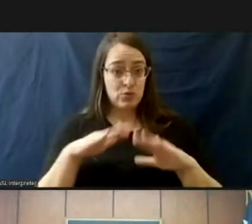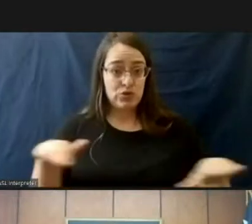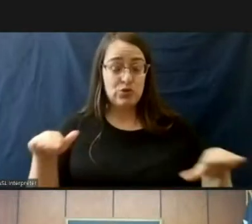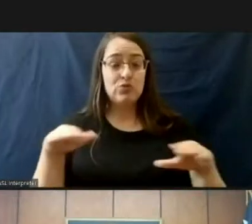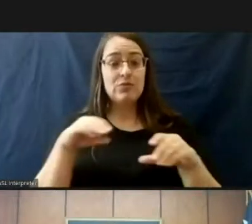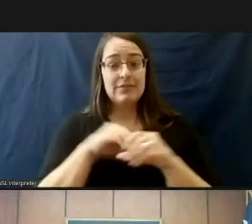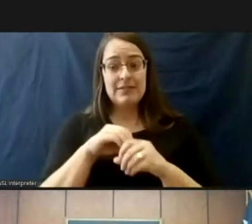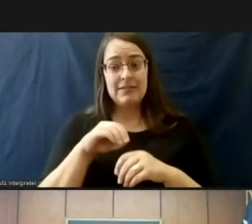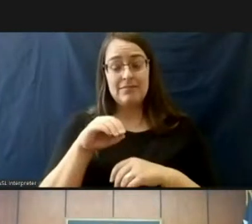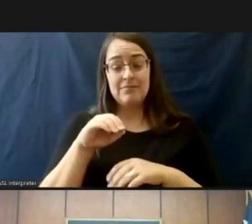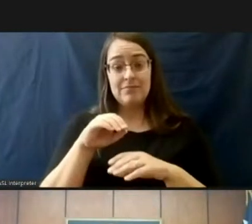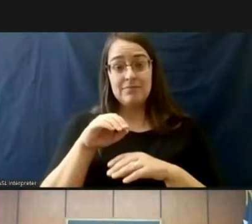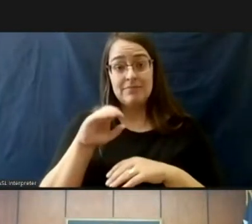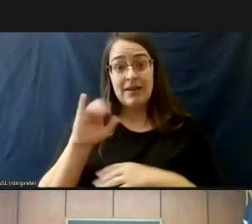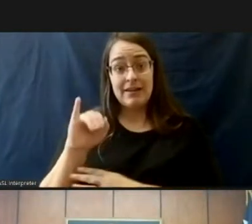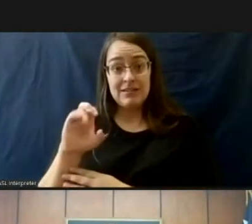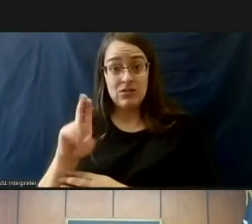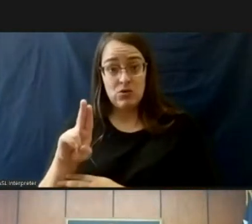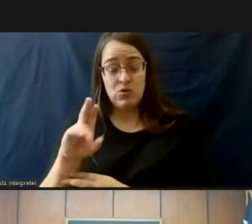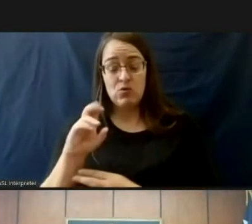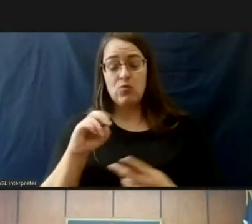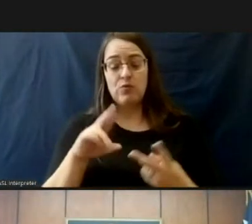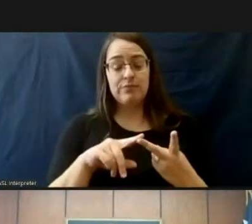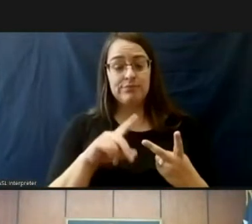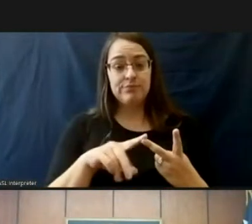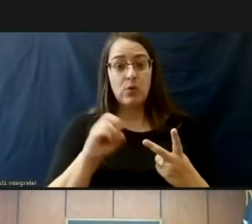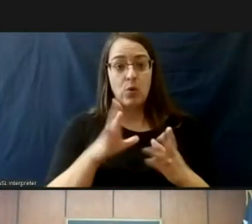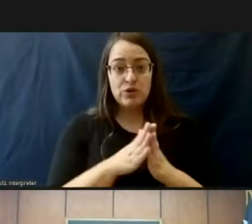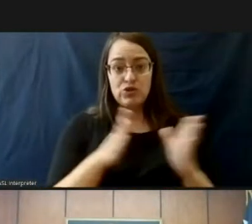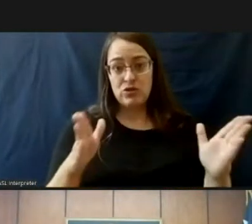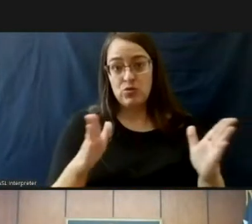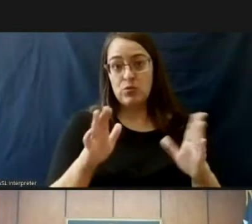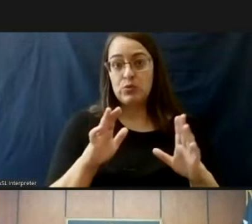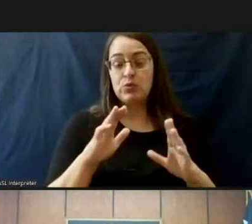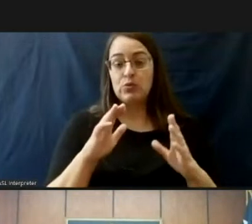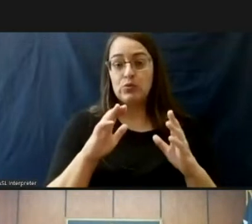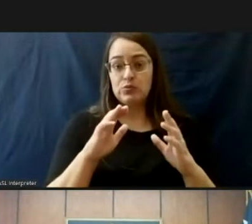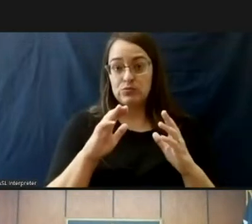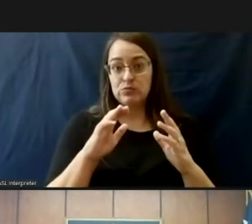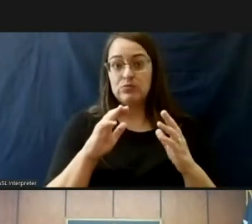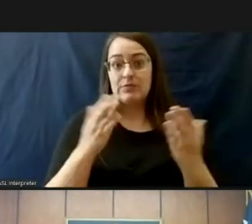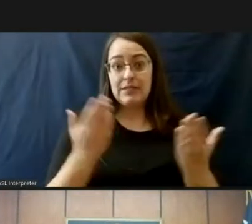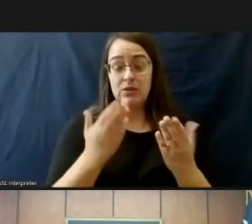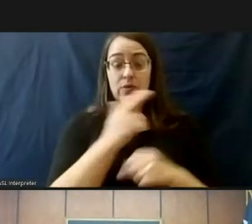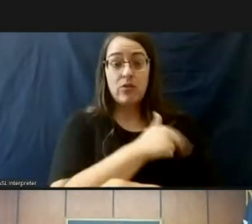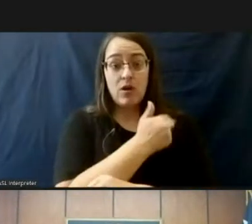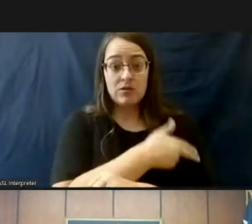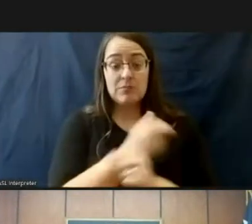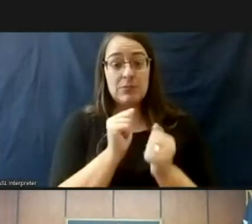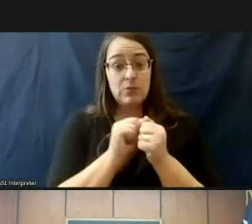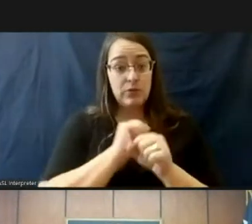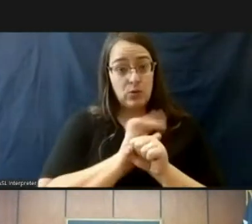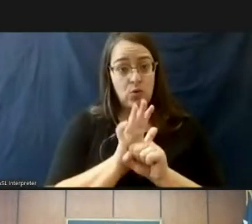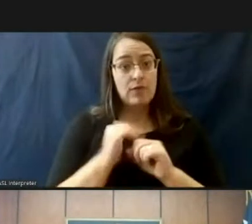our pediatric intensive care unit or on the general floor. Currently, they're hospitalized because of COVID-19.